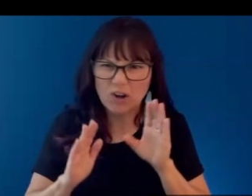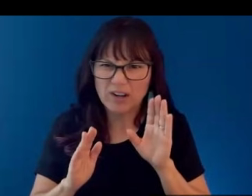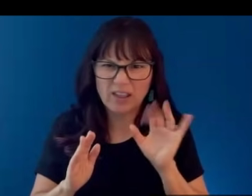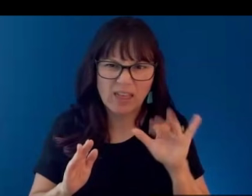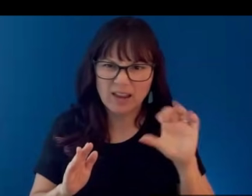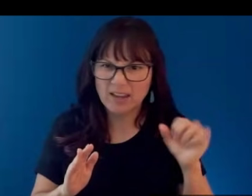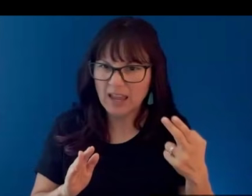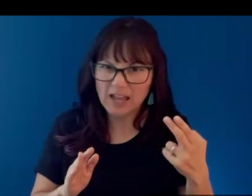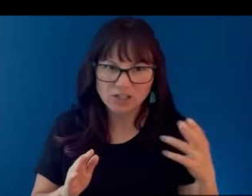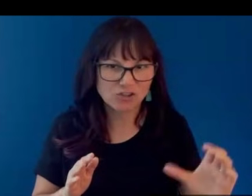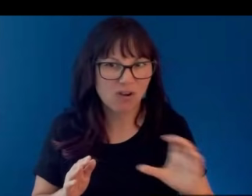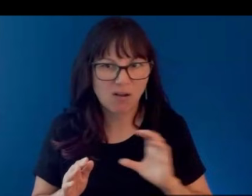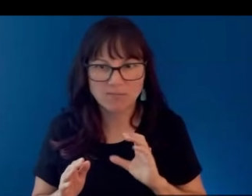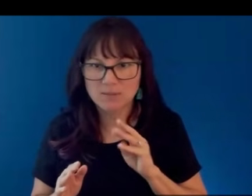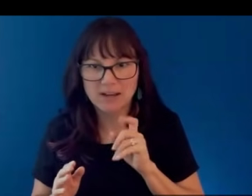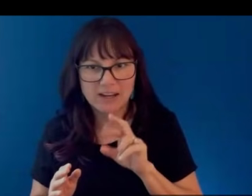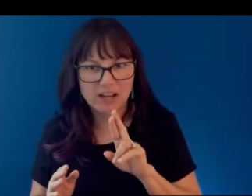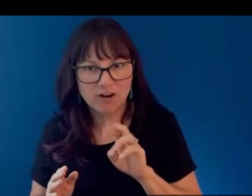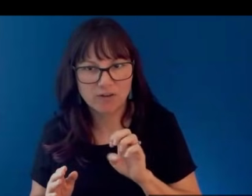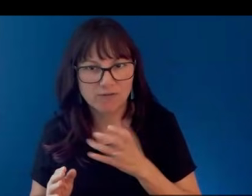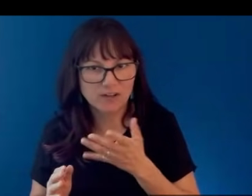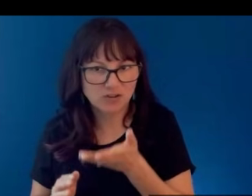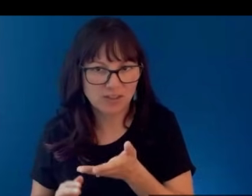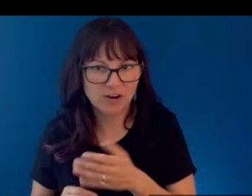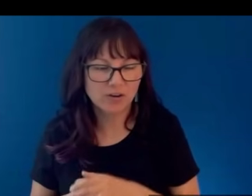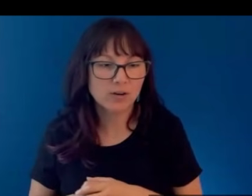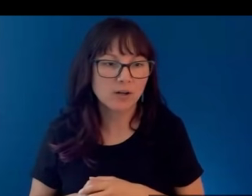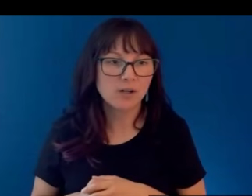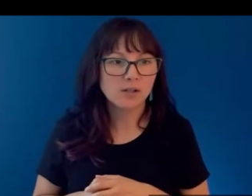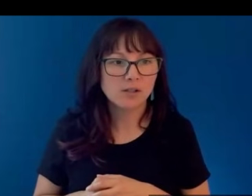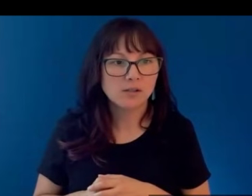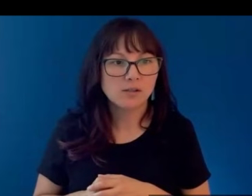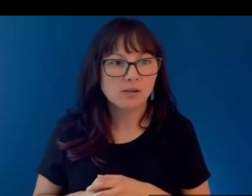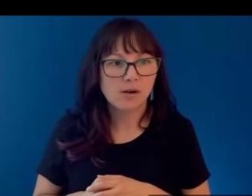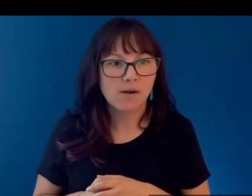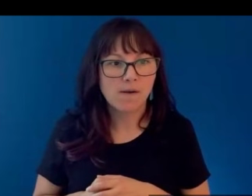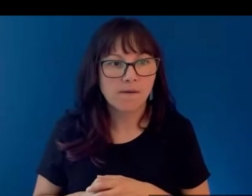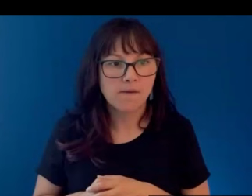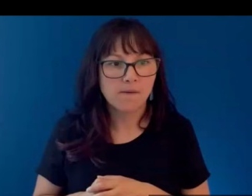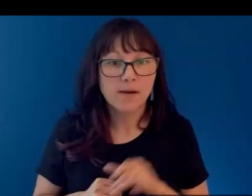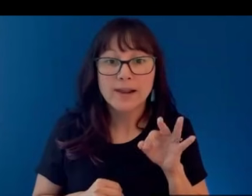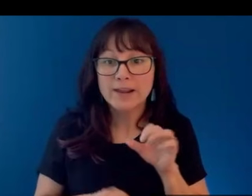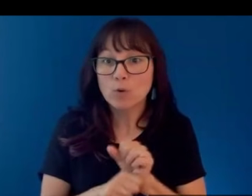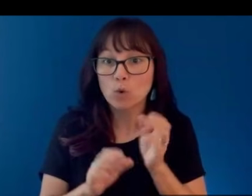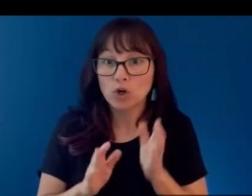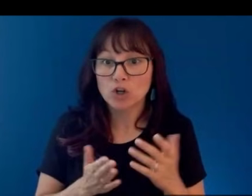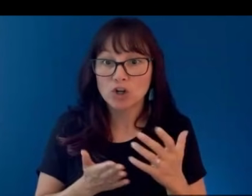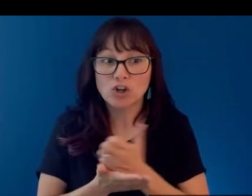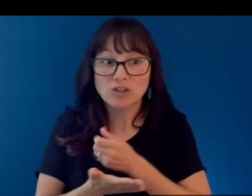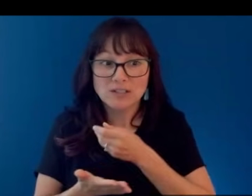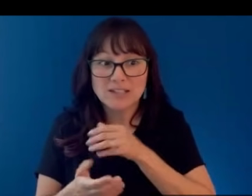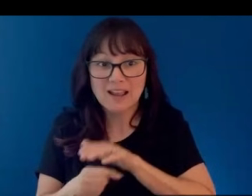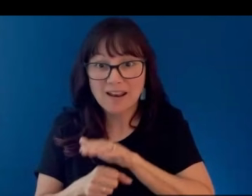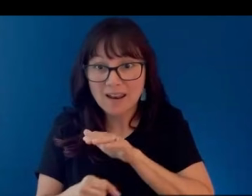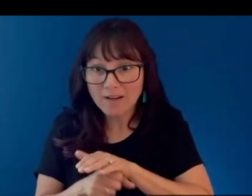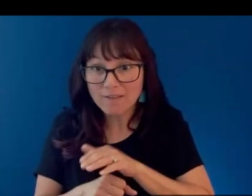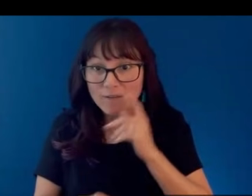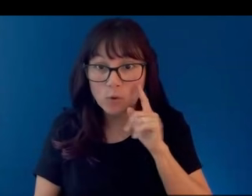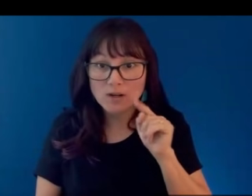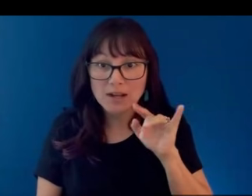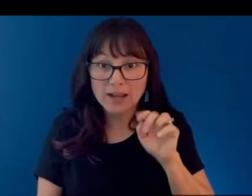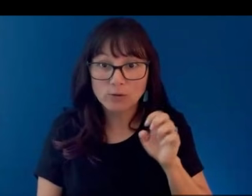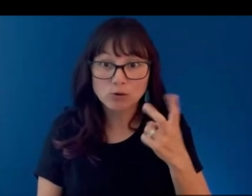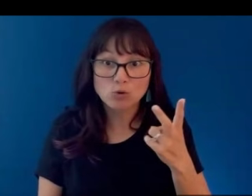cash comes, Medicare is there. Even if a worker earns enough that the Title II payment